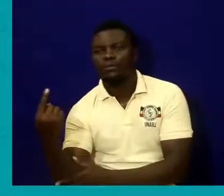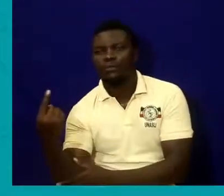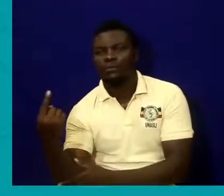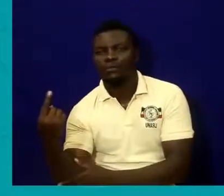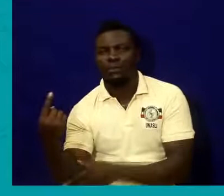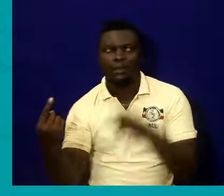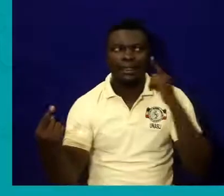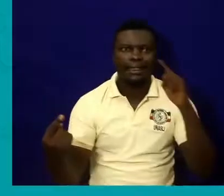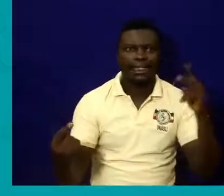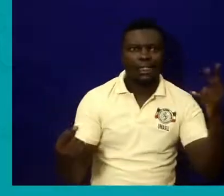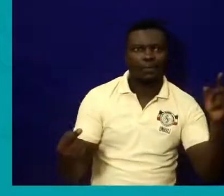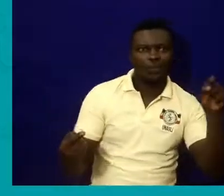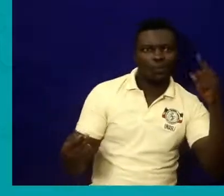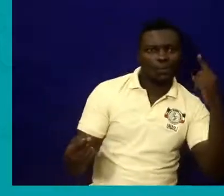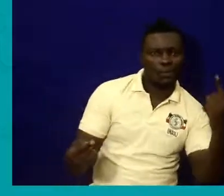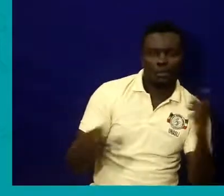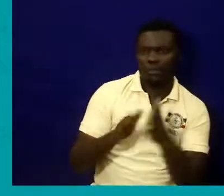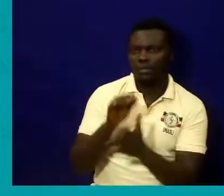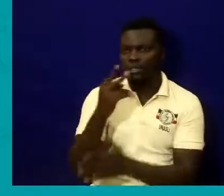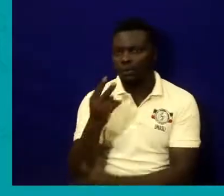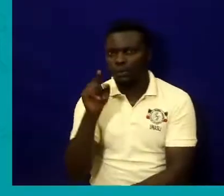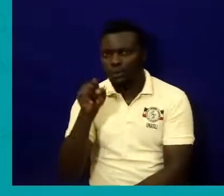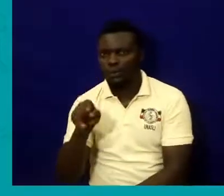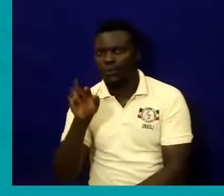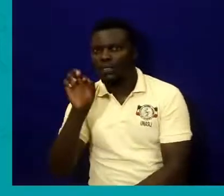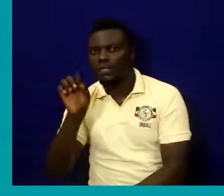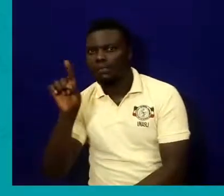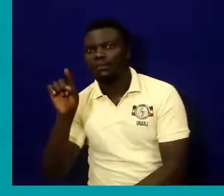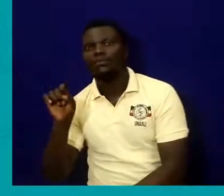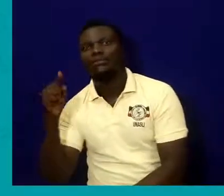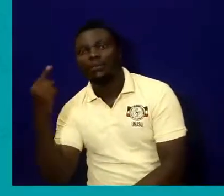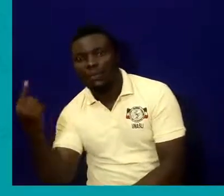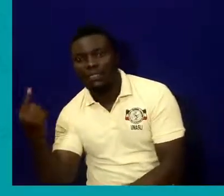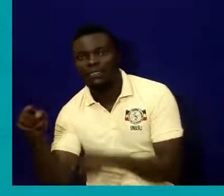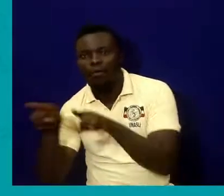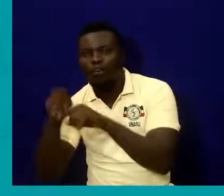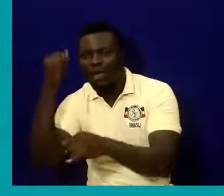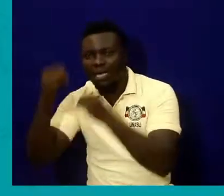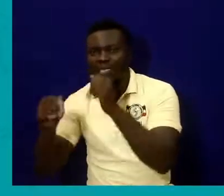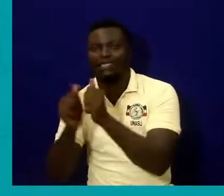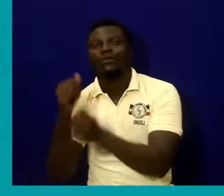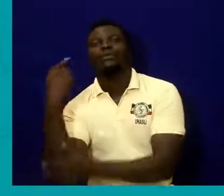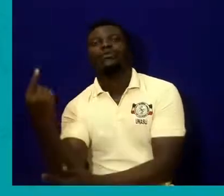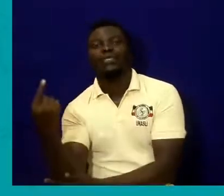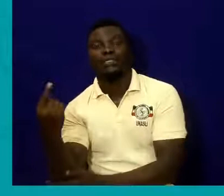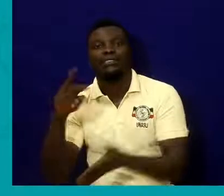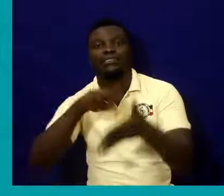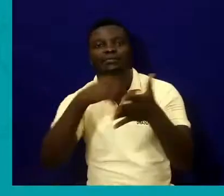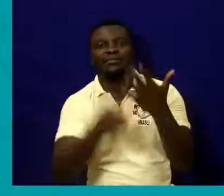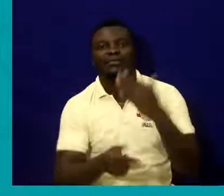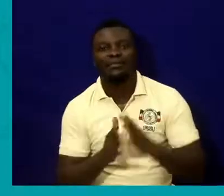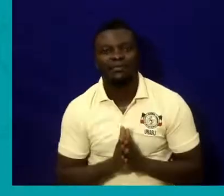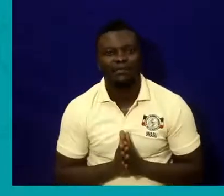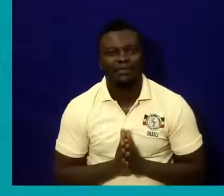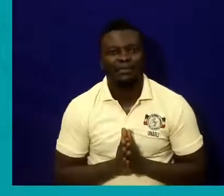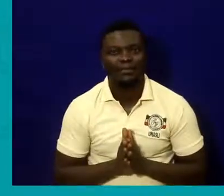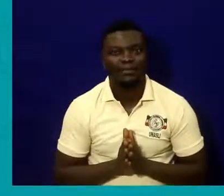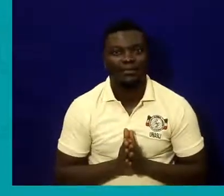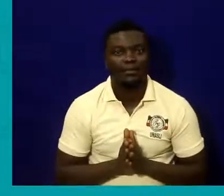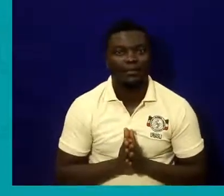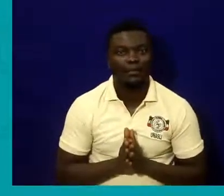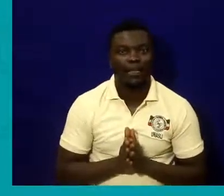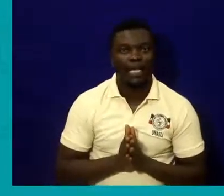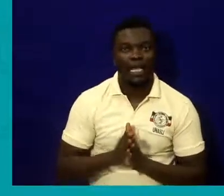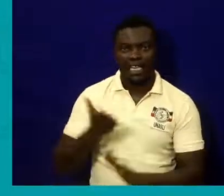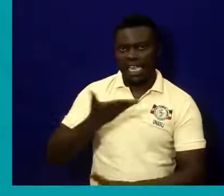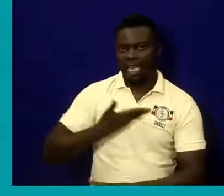All of them end in 1. That means